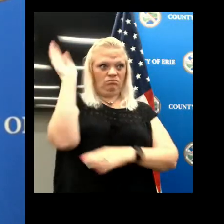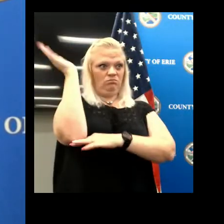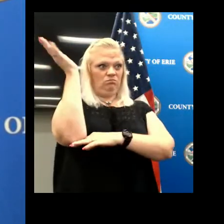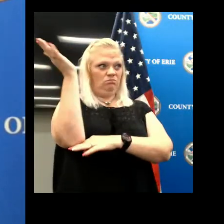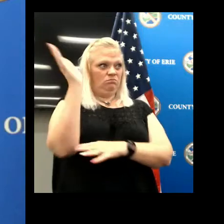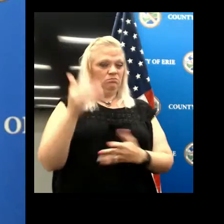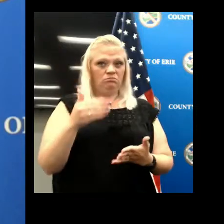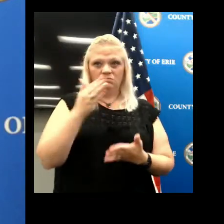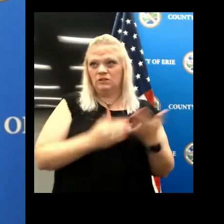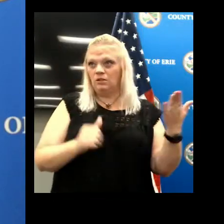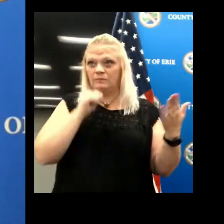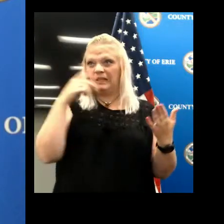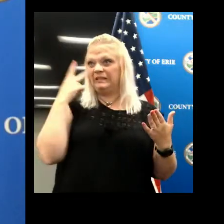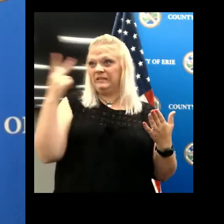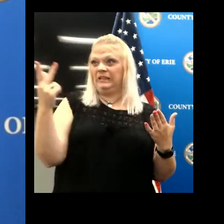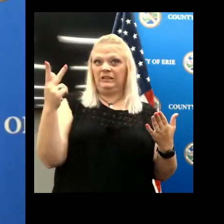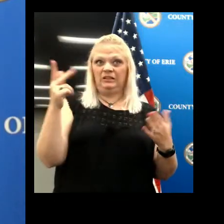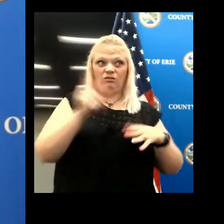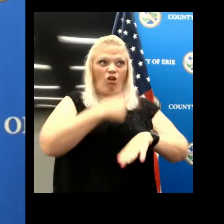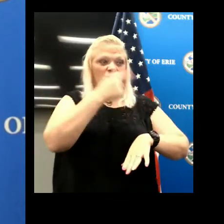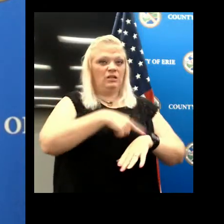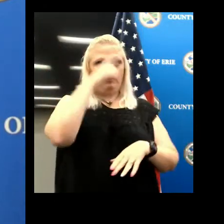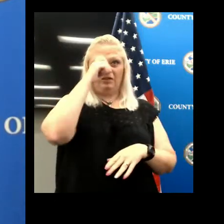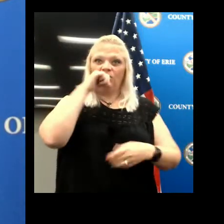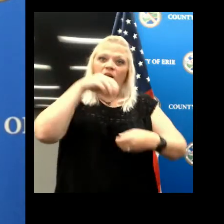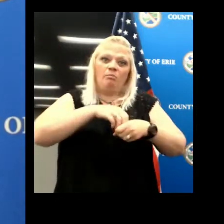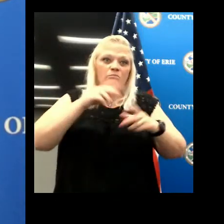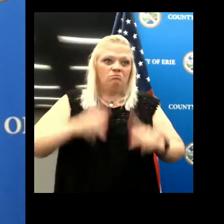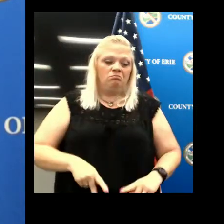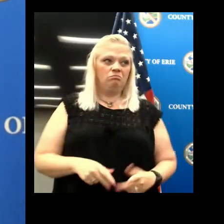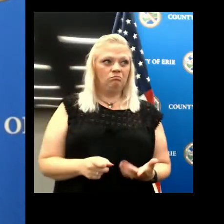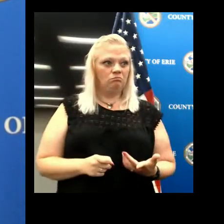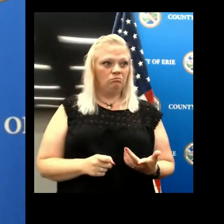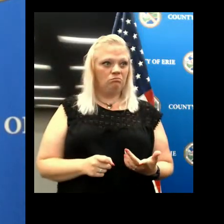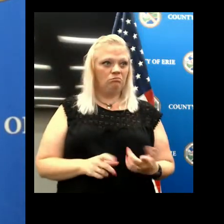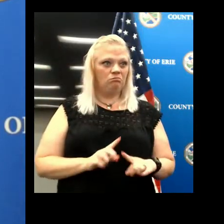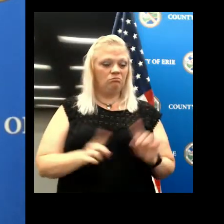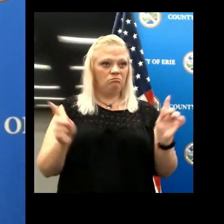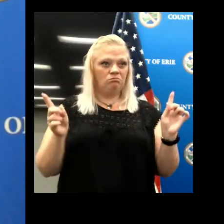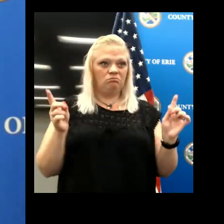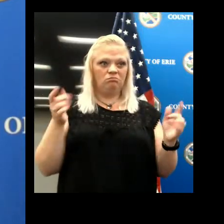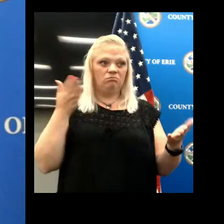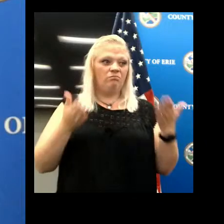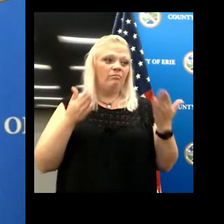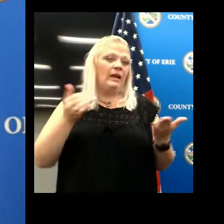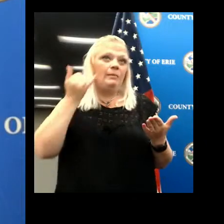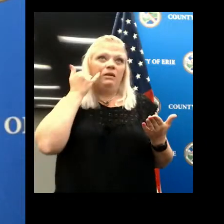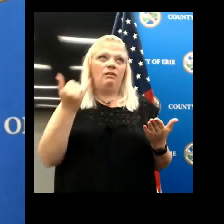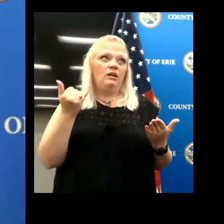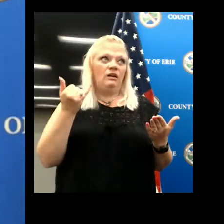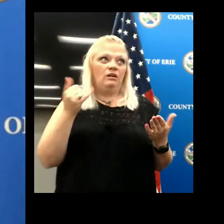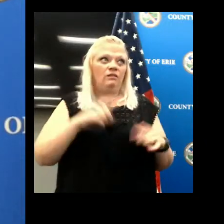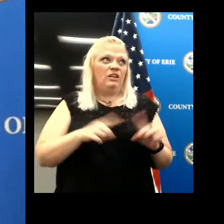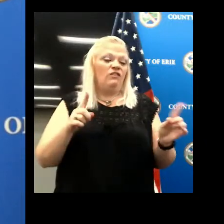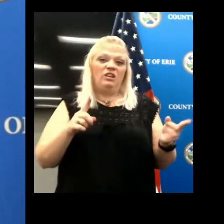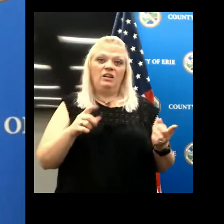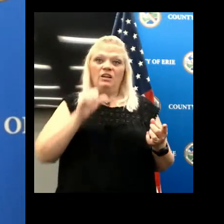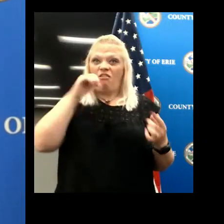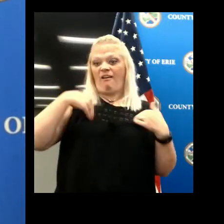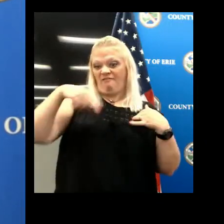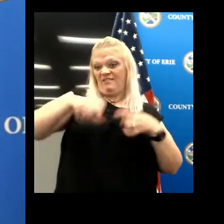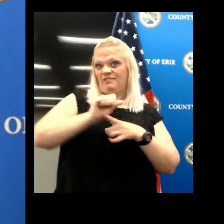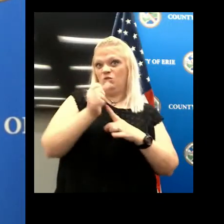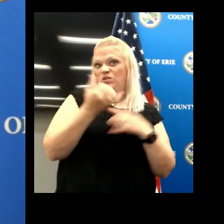Some of them I didn't see you at all for the longest time because they weren't in person. But maybe if things had been done differently, we wouldn't be in the situation we are